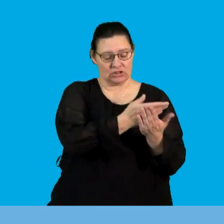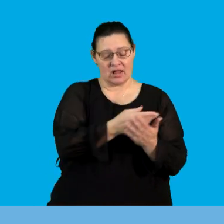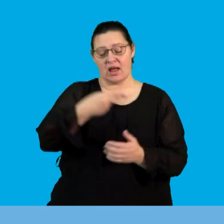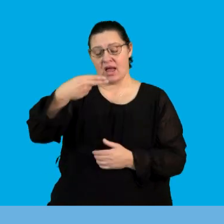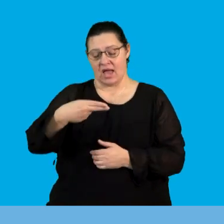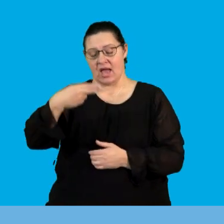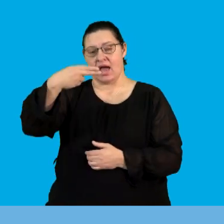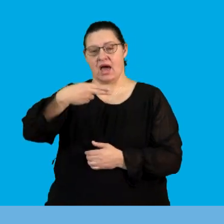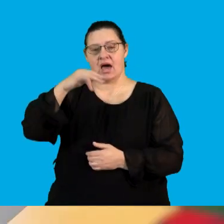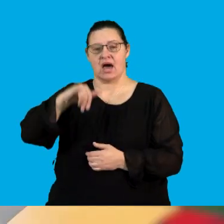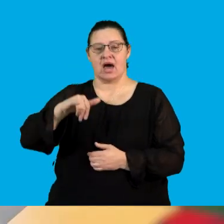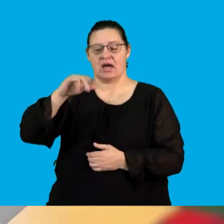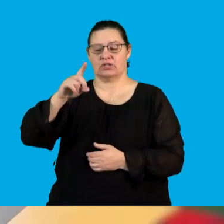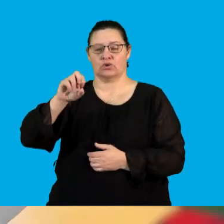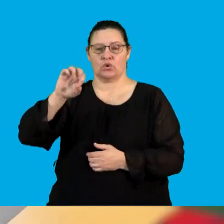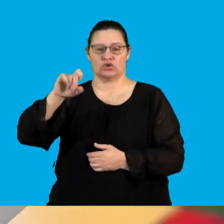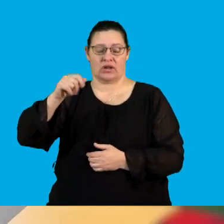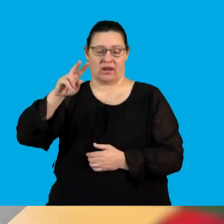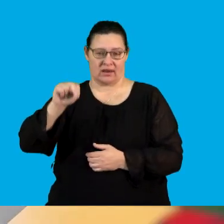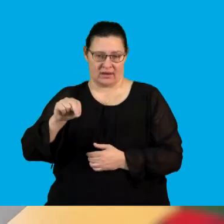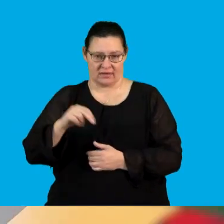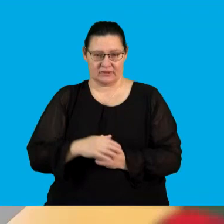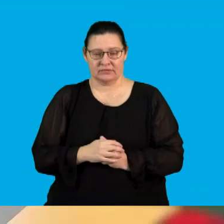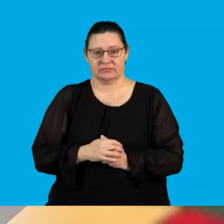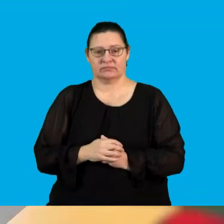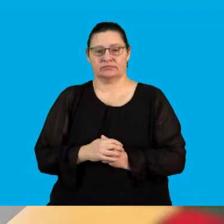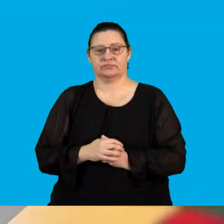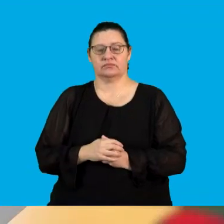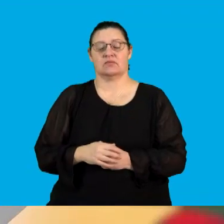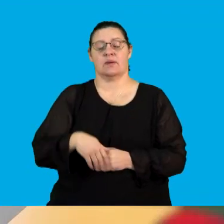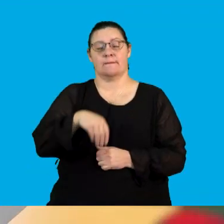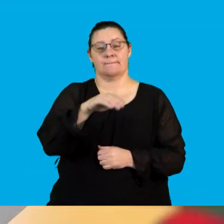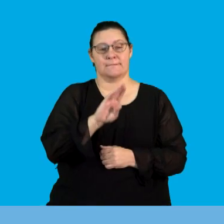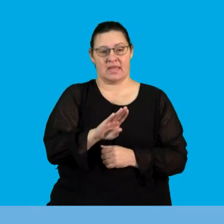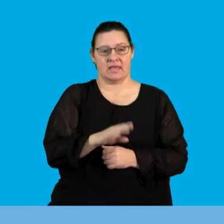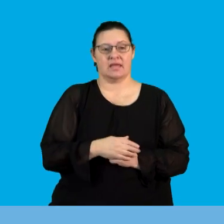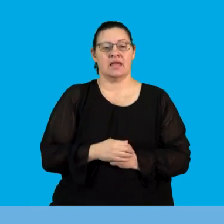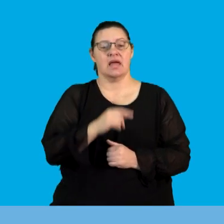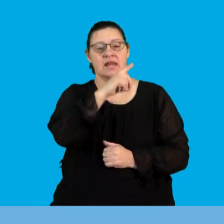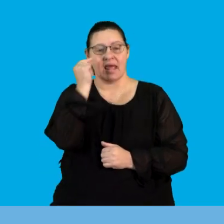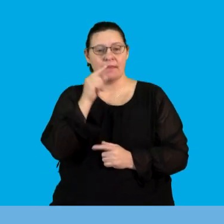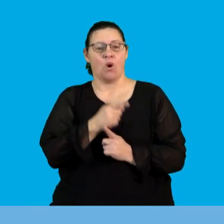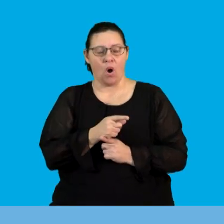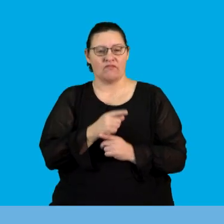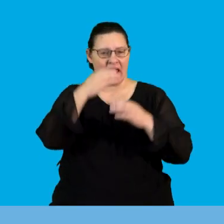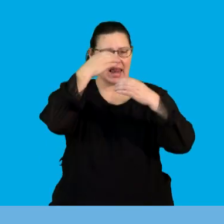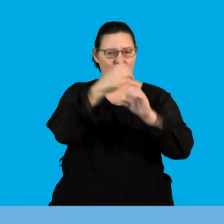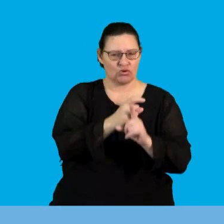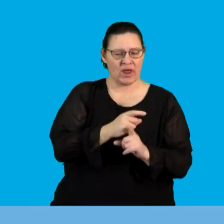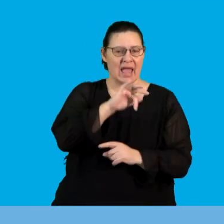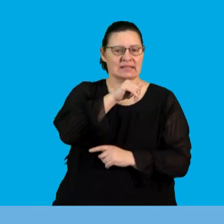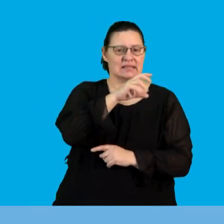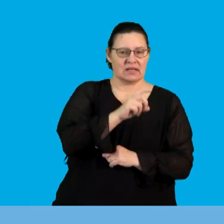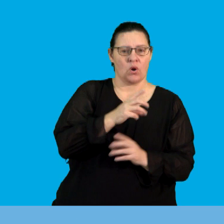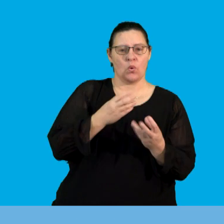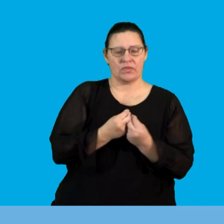hydrogen. Remember that all acids have a hydrogen within them. Now question B, the name of a laboratory acid with the